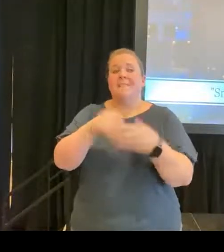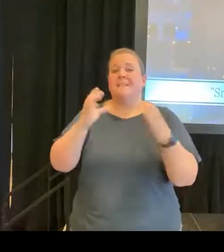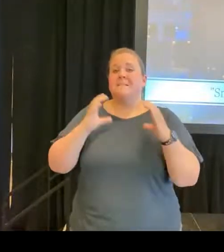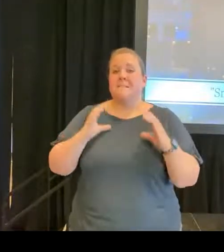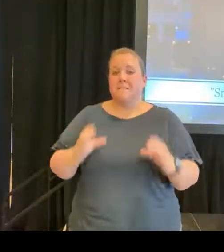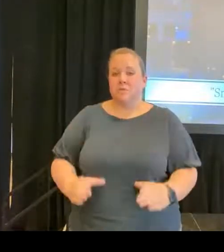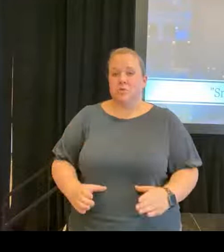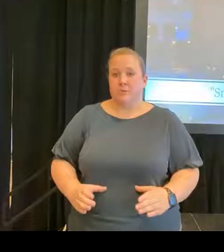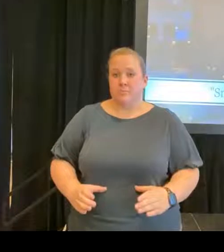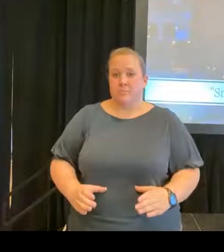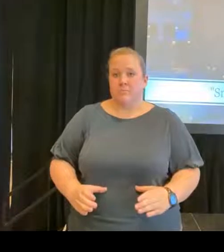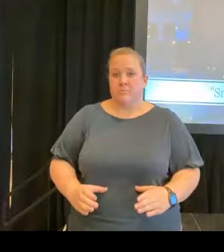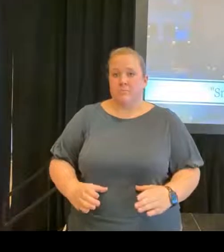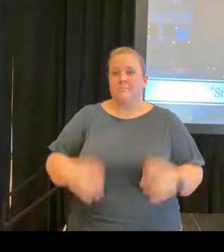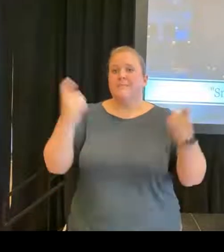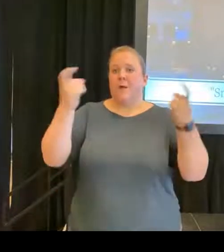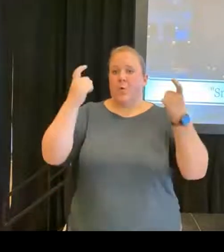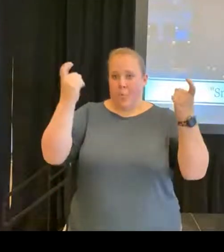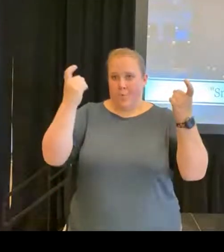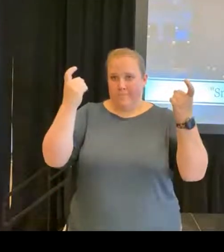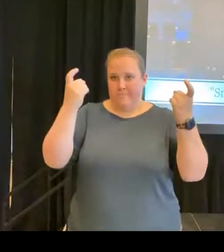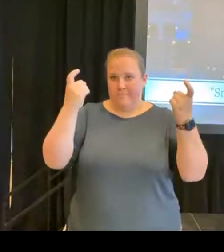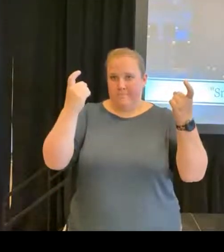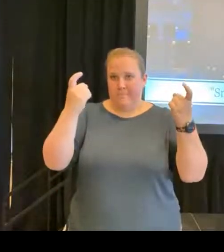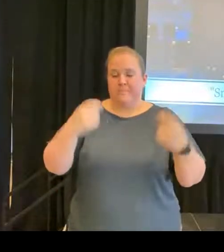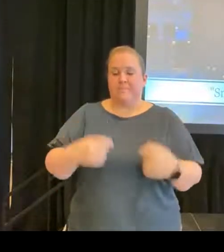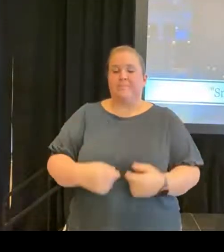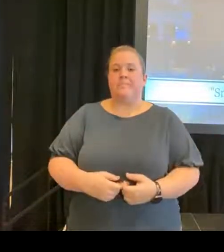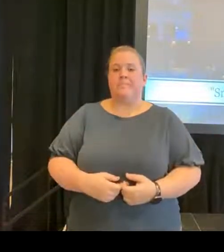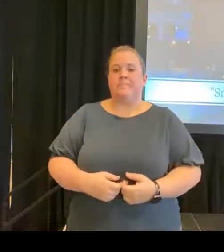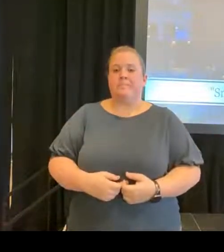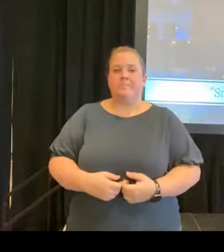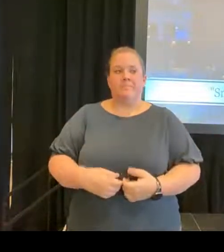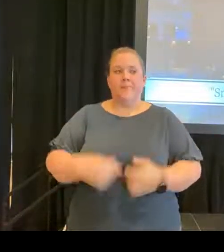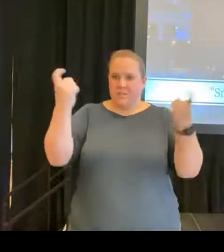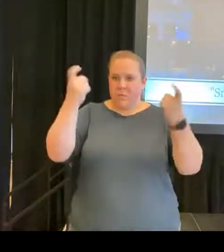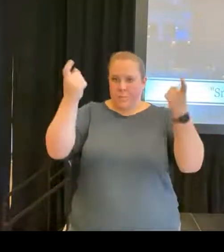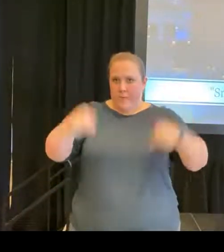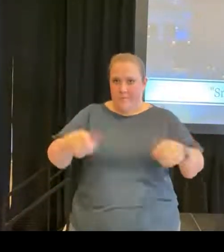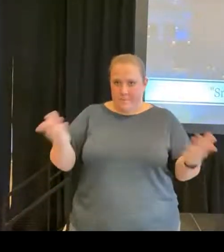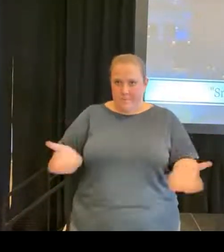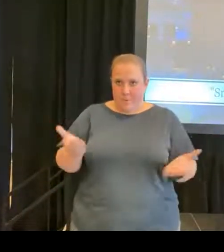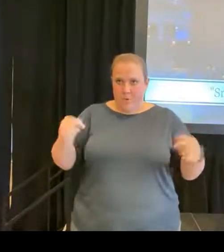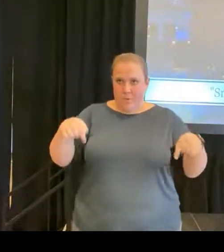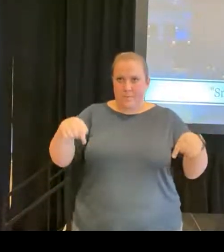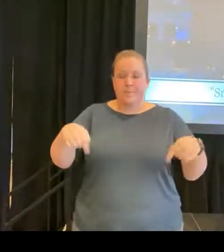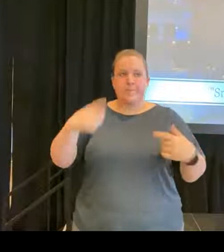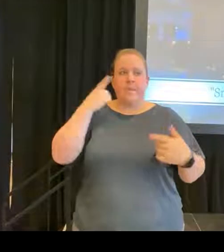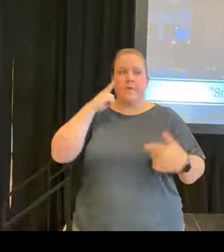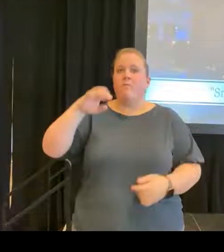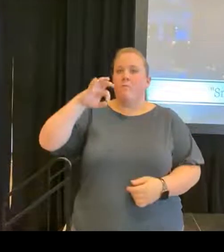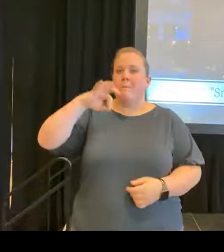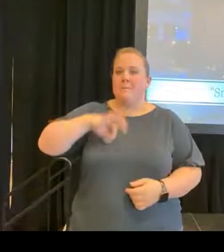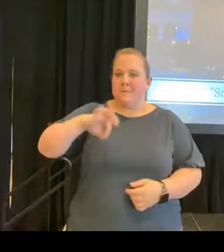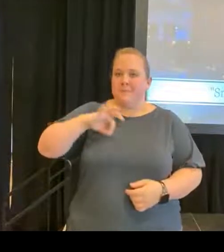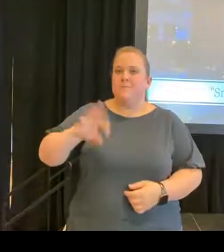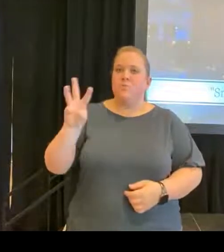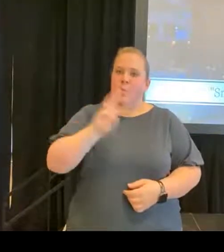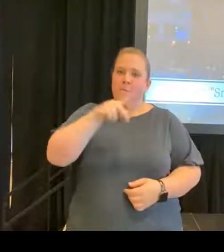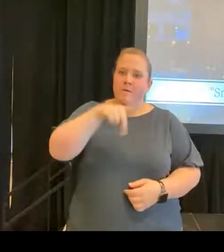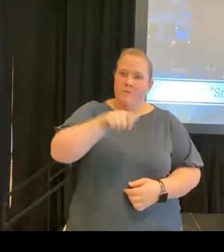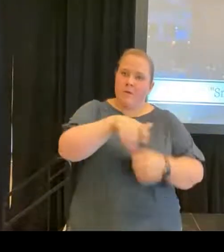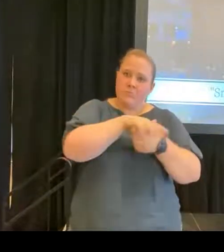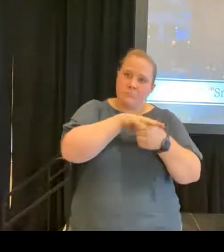citizenship ceremony, in which the ceremony is held here for the Pittsburgh and Western